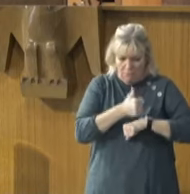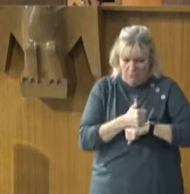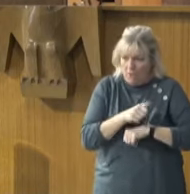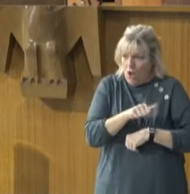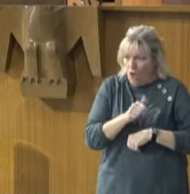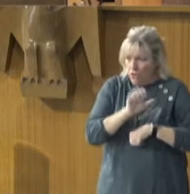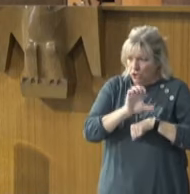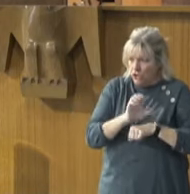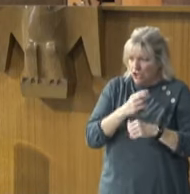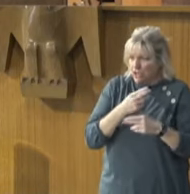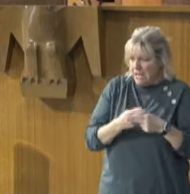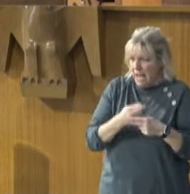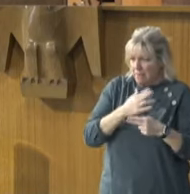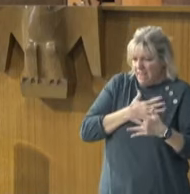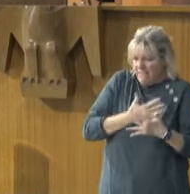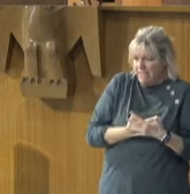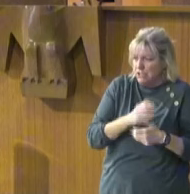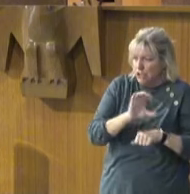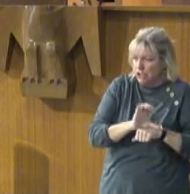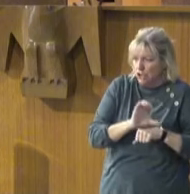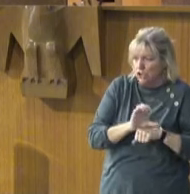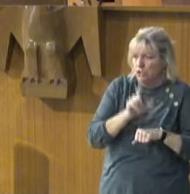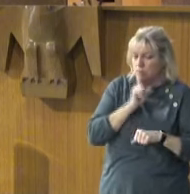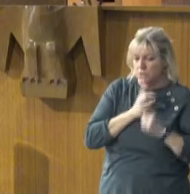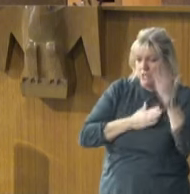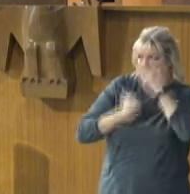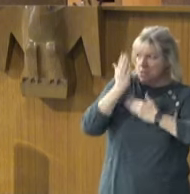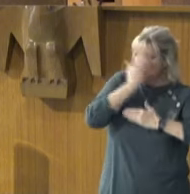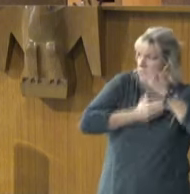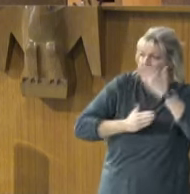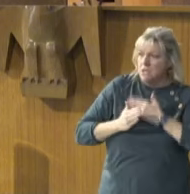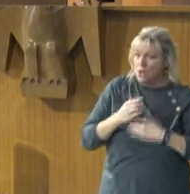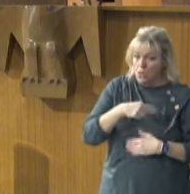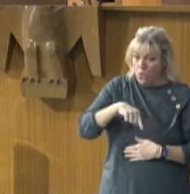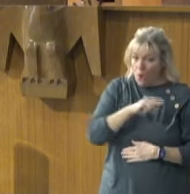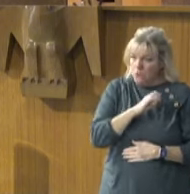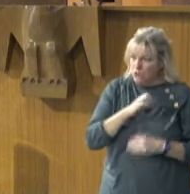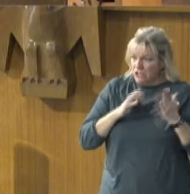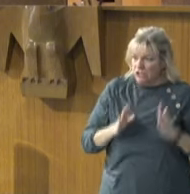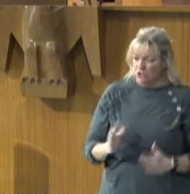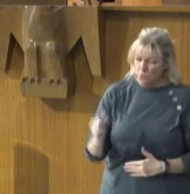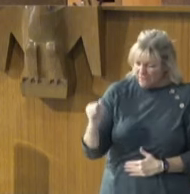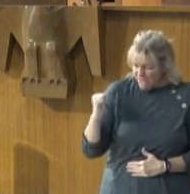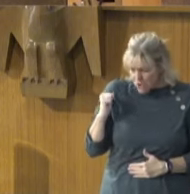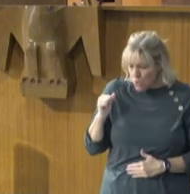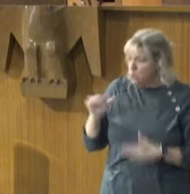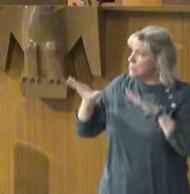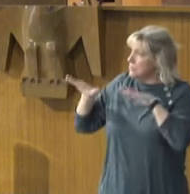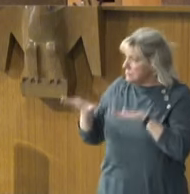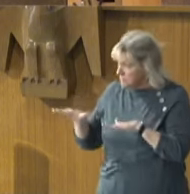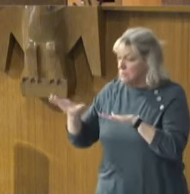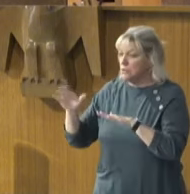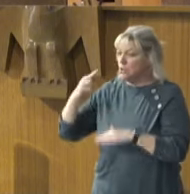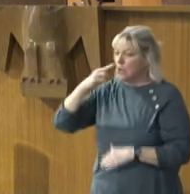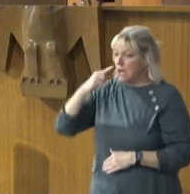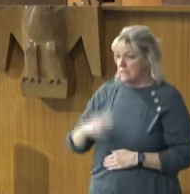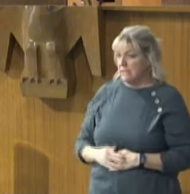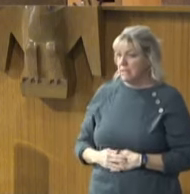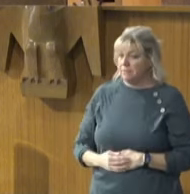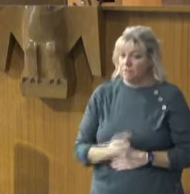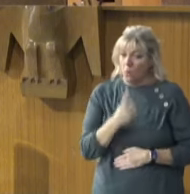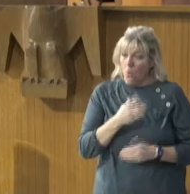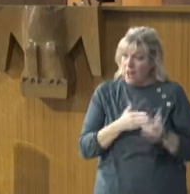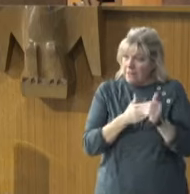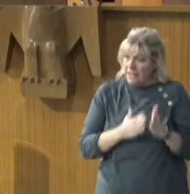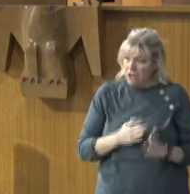which was an underground movement of Christians who refused to pledge allegiance to the Nazi state. One of the leaders of the